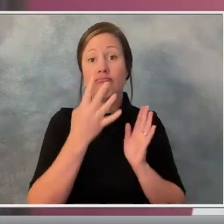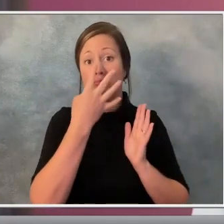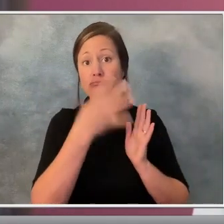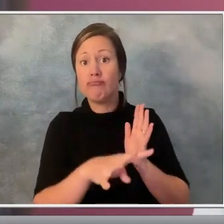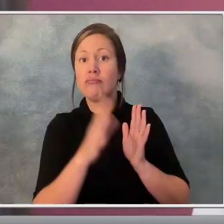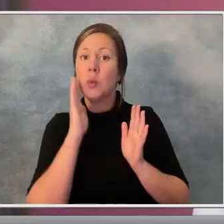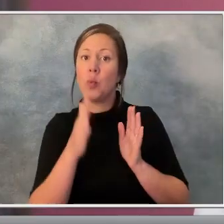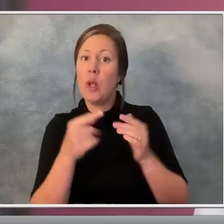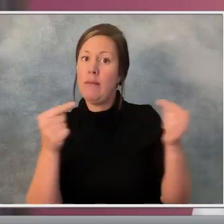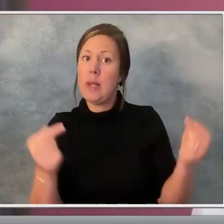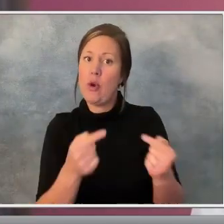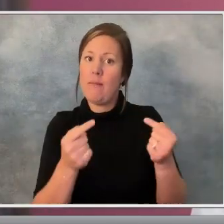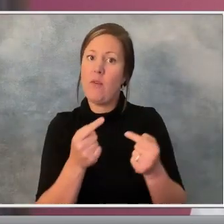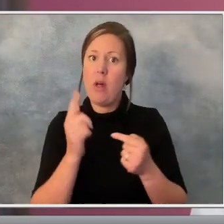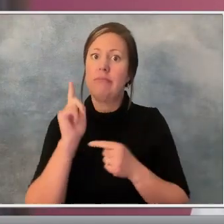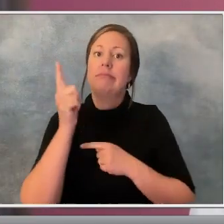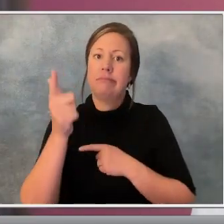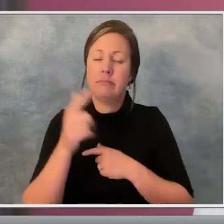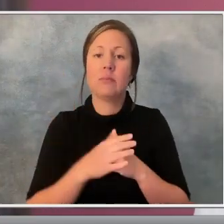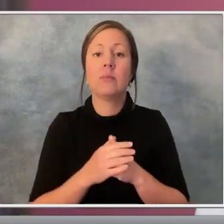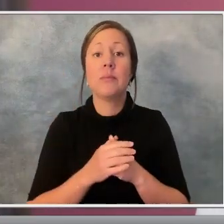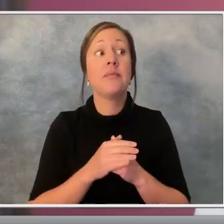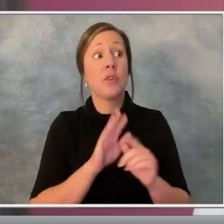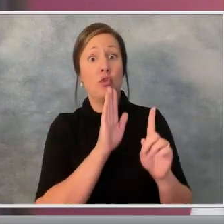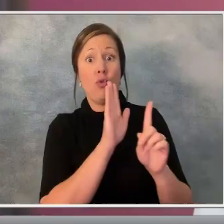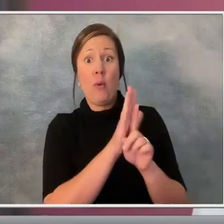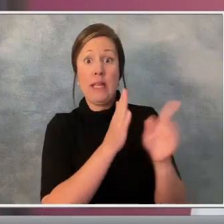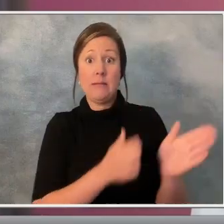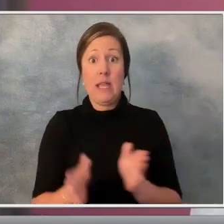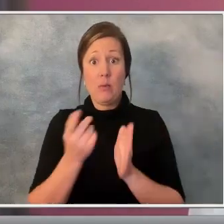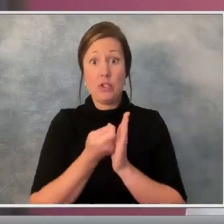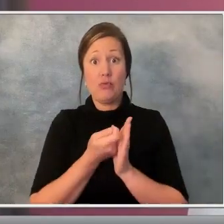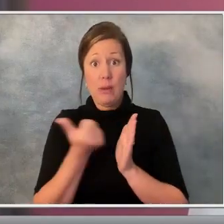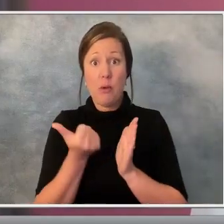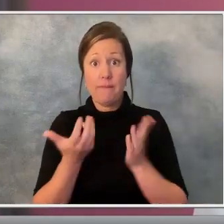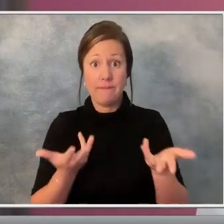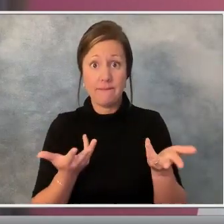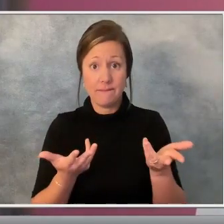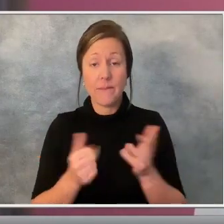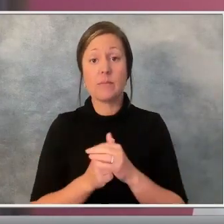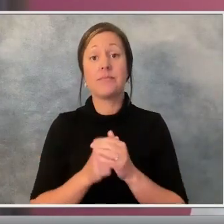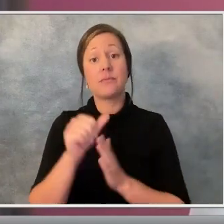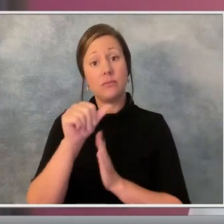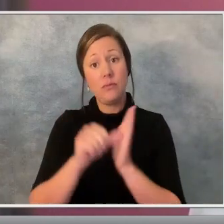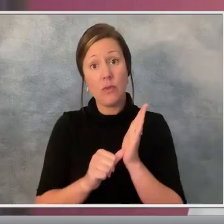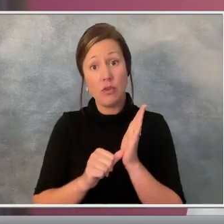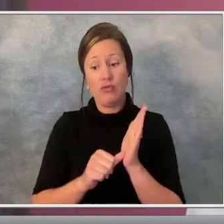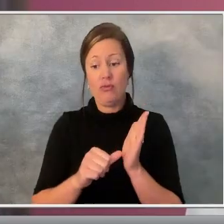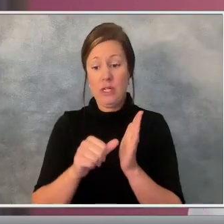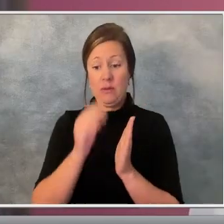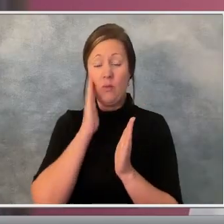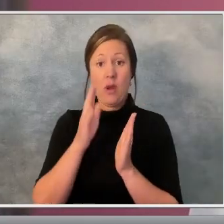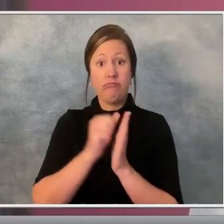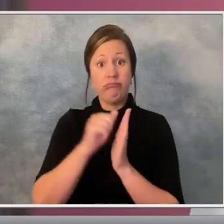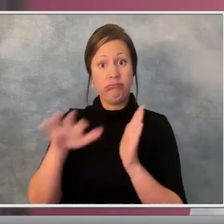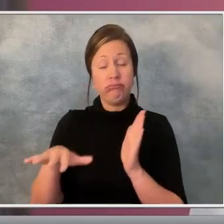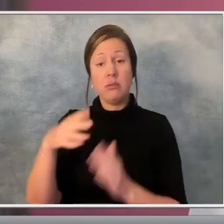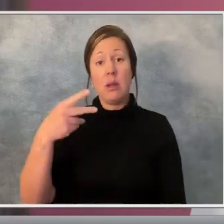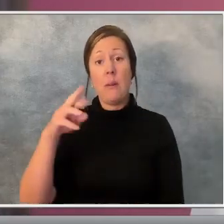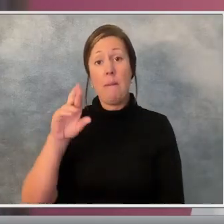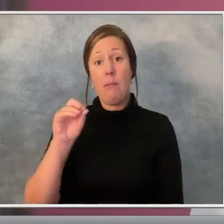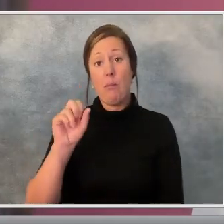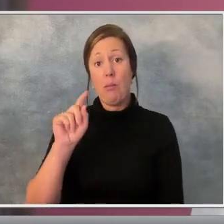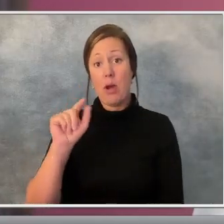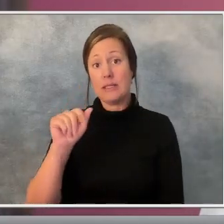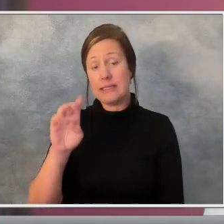so Eddie's plan was to remove his prostate, and specifically to do surgery to take out the prostate, take out the lymph nodes, and try and preserve